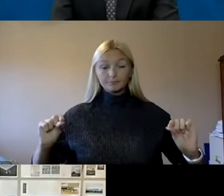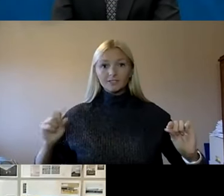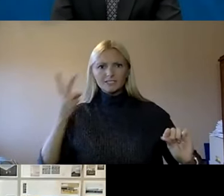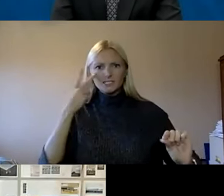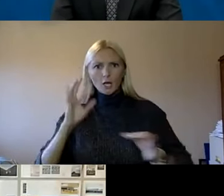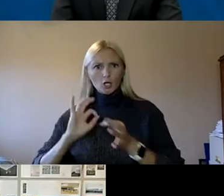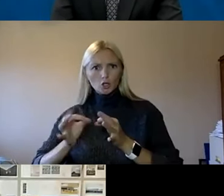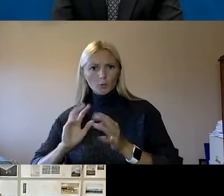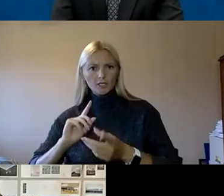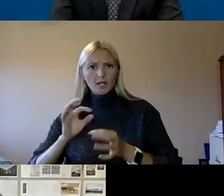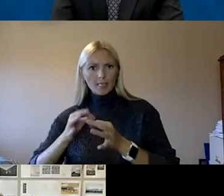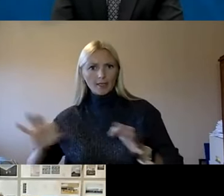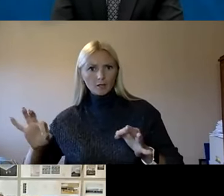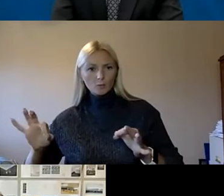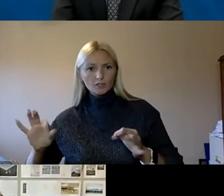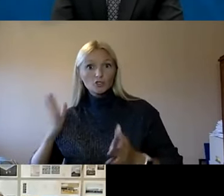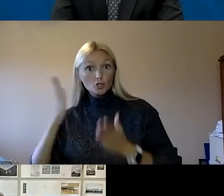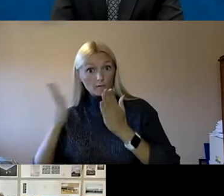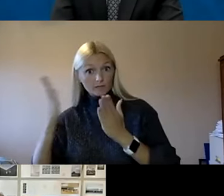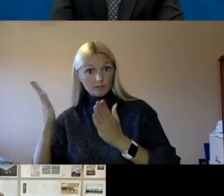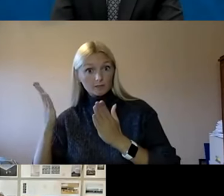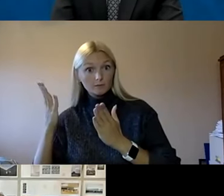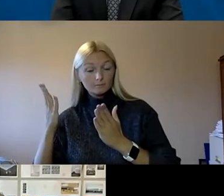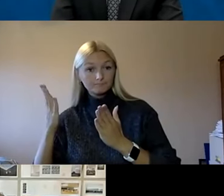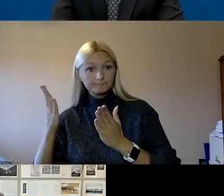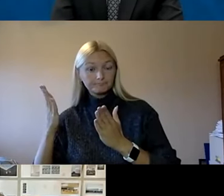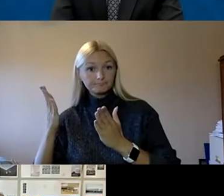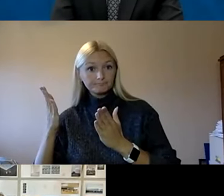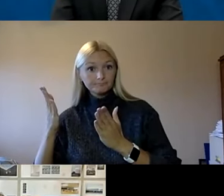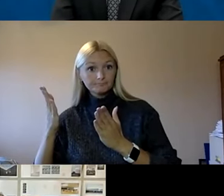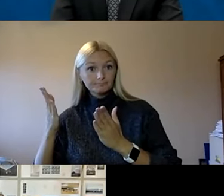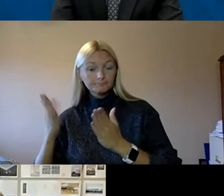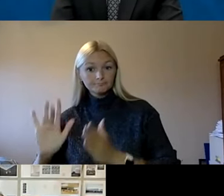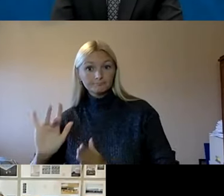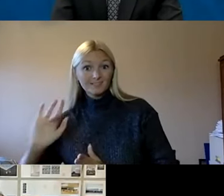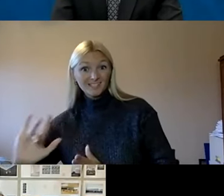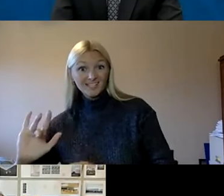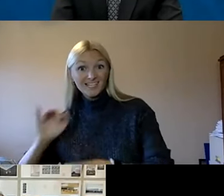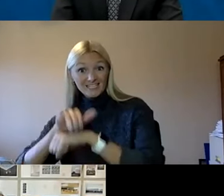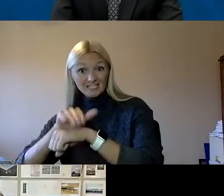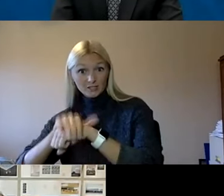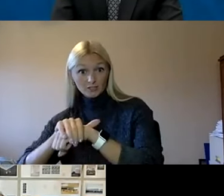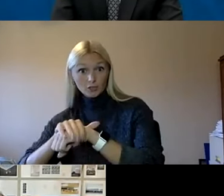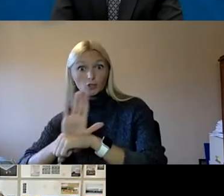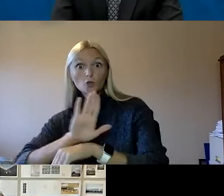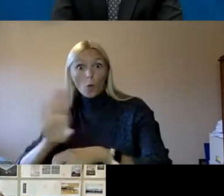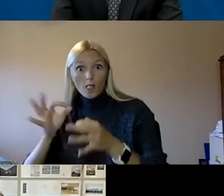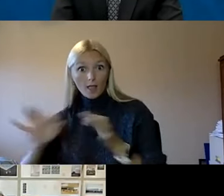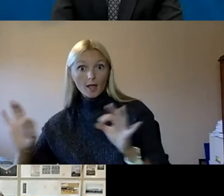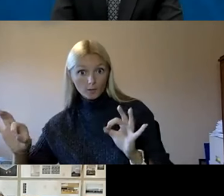interpretation language services. Please go there and choose English as your